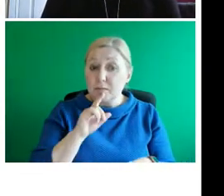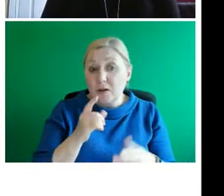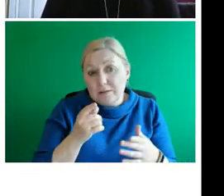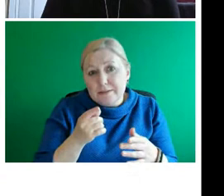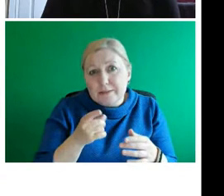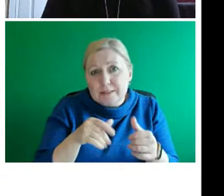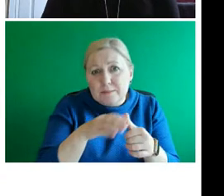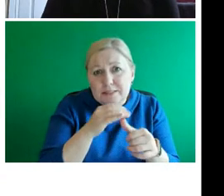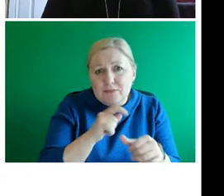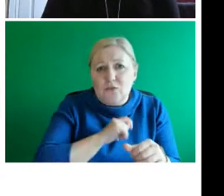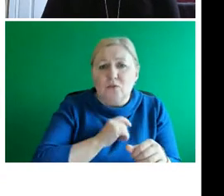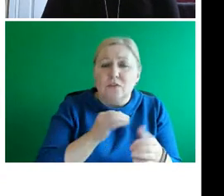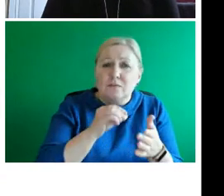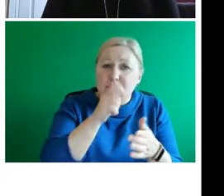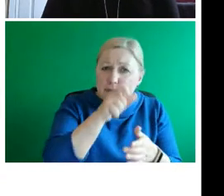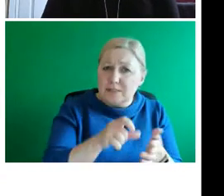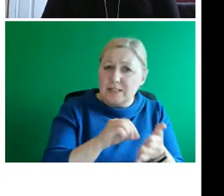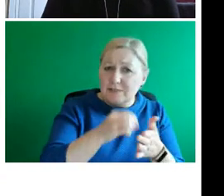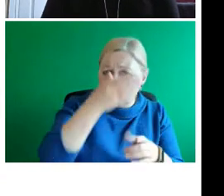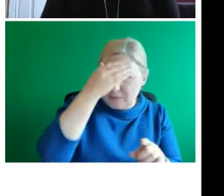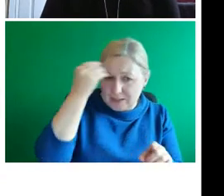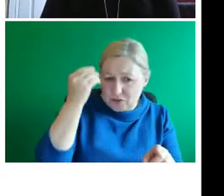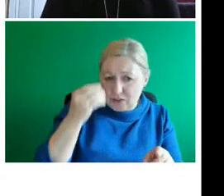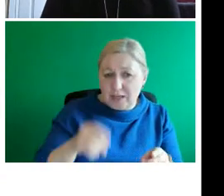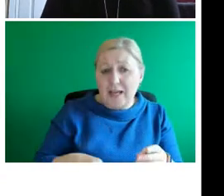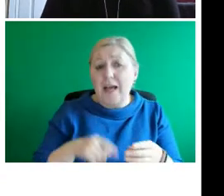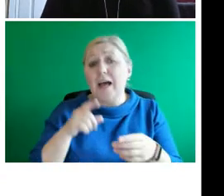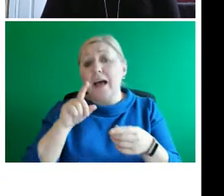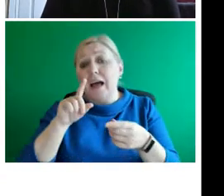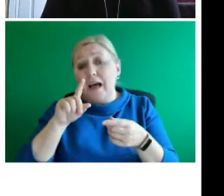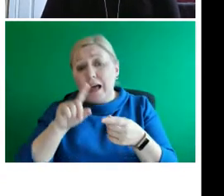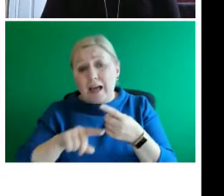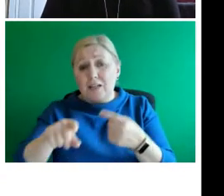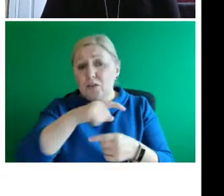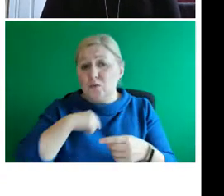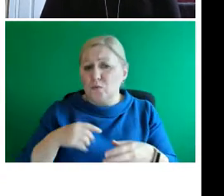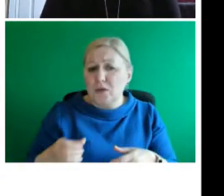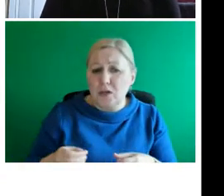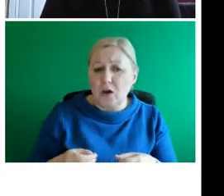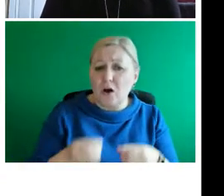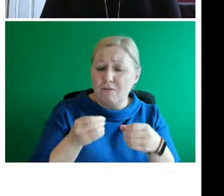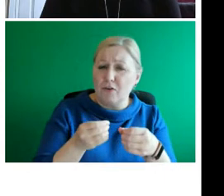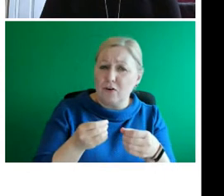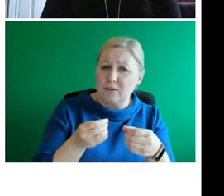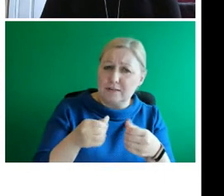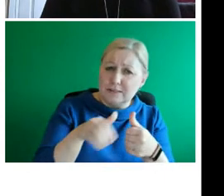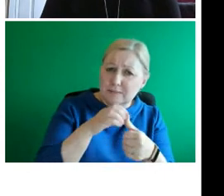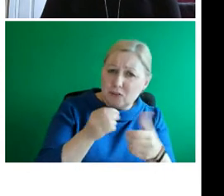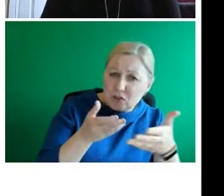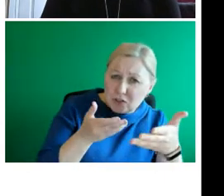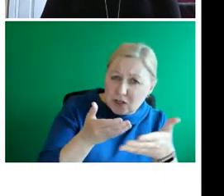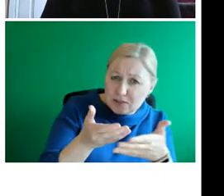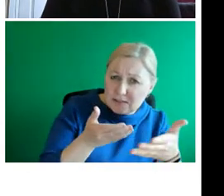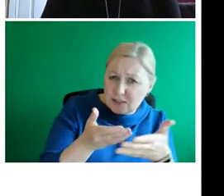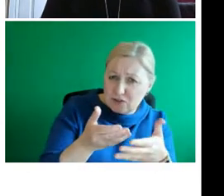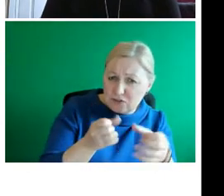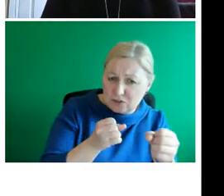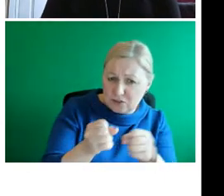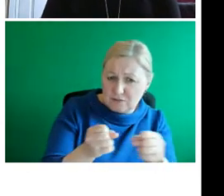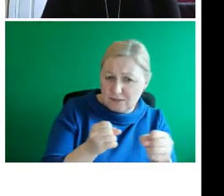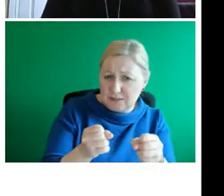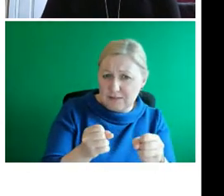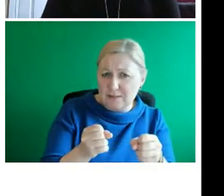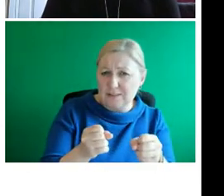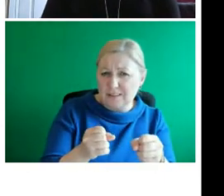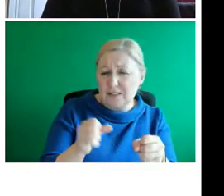would also then provide a consultation service in the general hospital setting. Now, a lot of hospitals around the country would have what's called